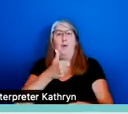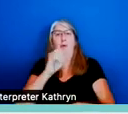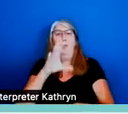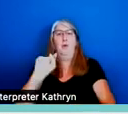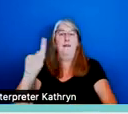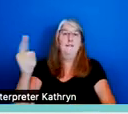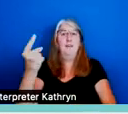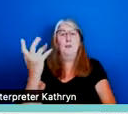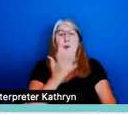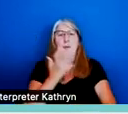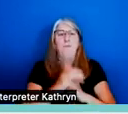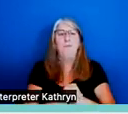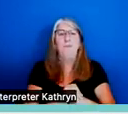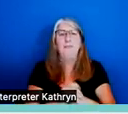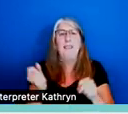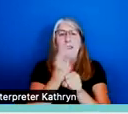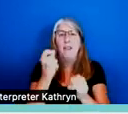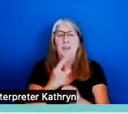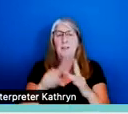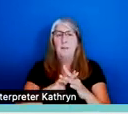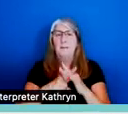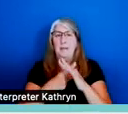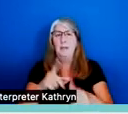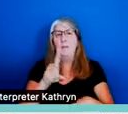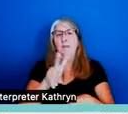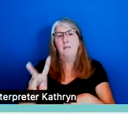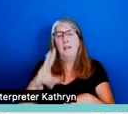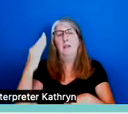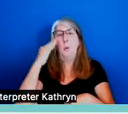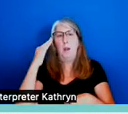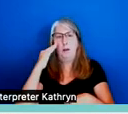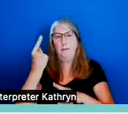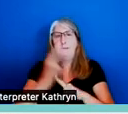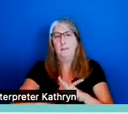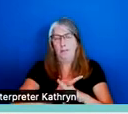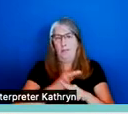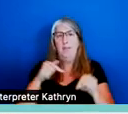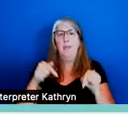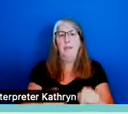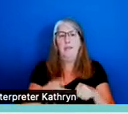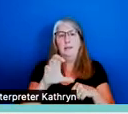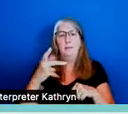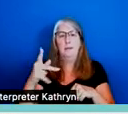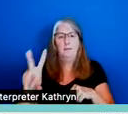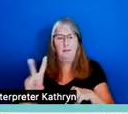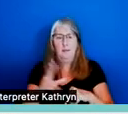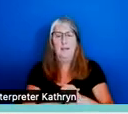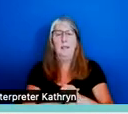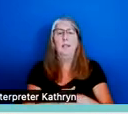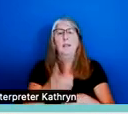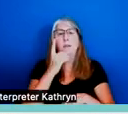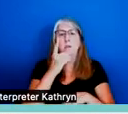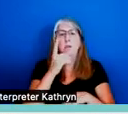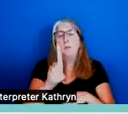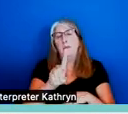1. Each year, at the beginning of Domestic Violence Awareness Month, NRCDV, the Domestic Violence